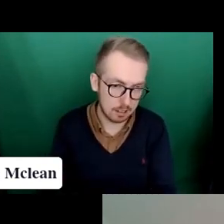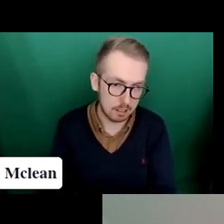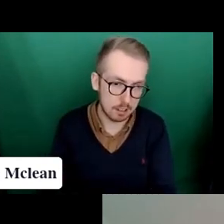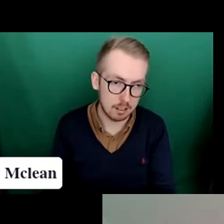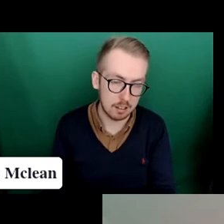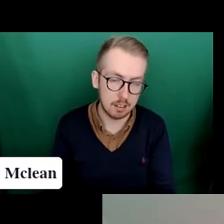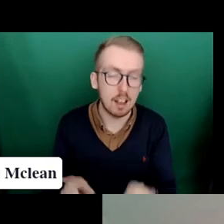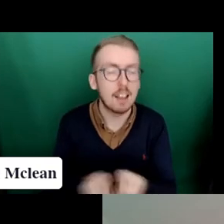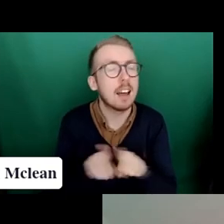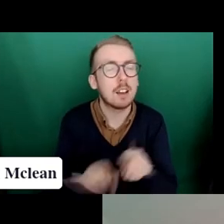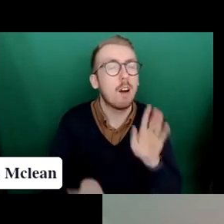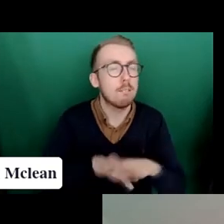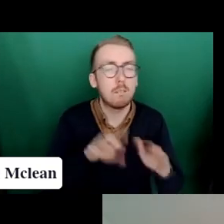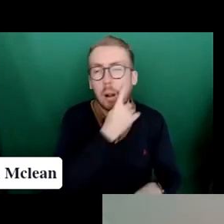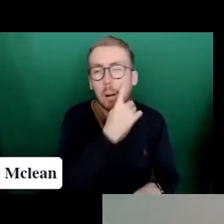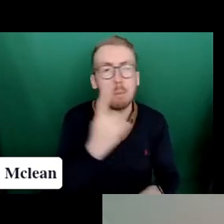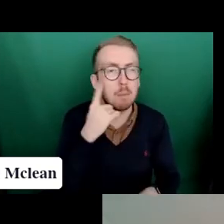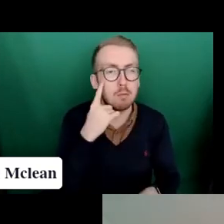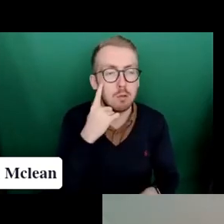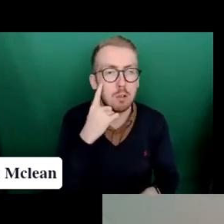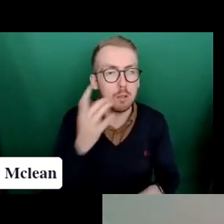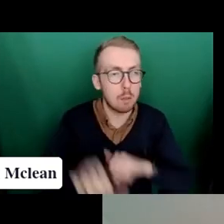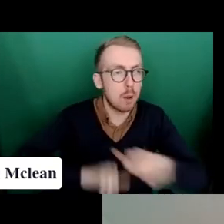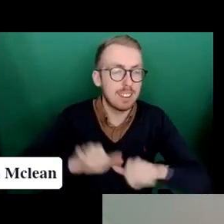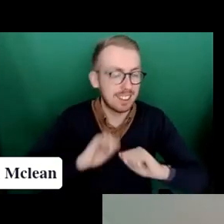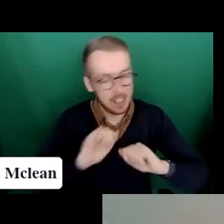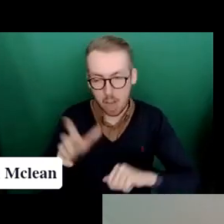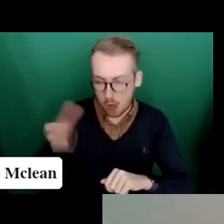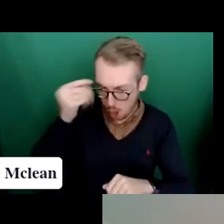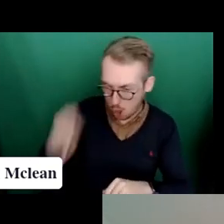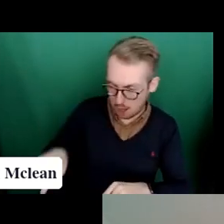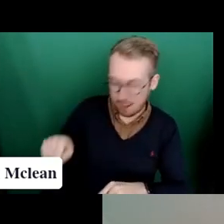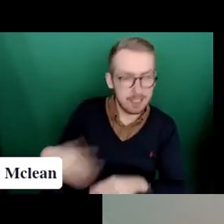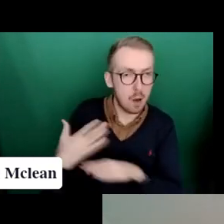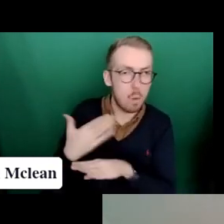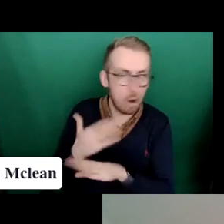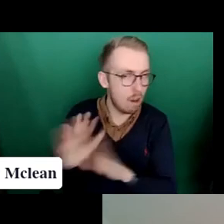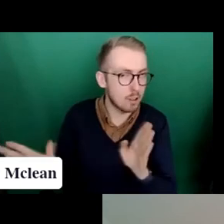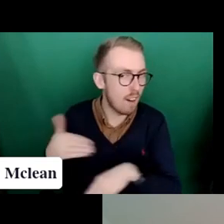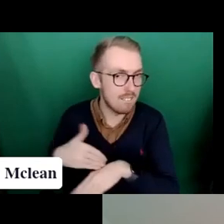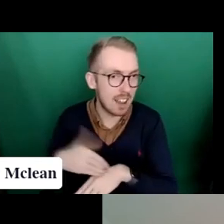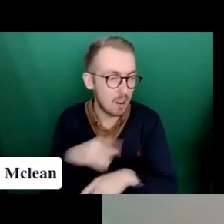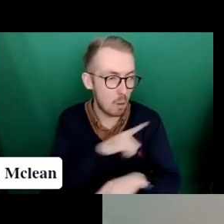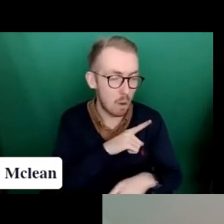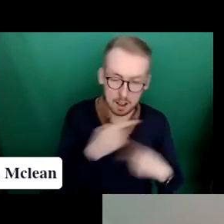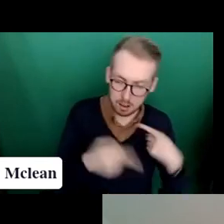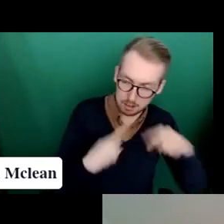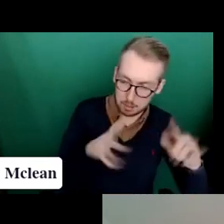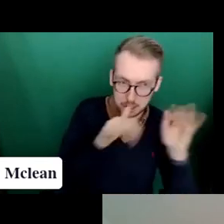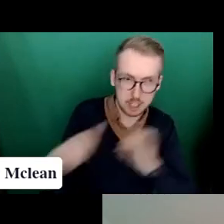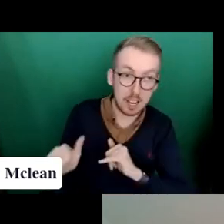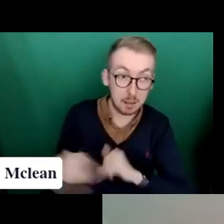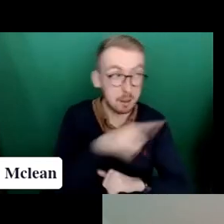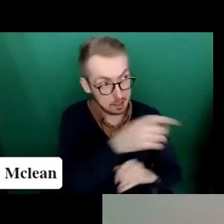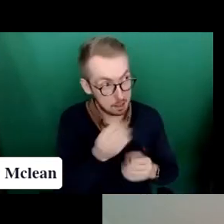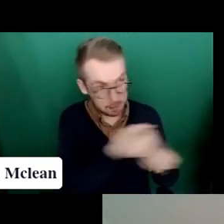a kind of a foolproof process in the way that the learning isn't affected for the learner because everything's being checked, but it's a learning process for the person that's delivering it so